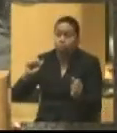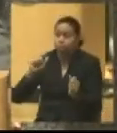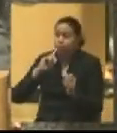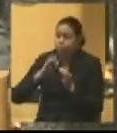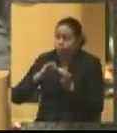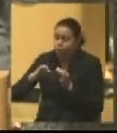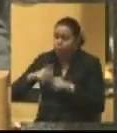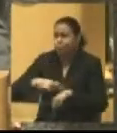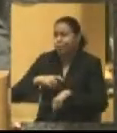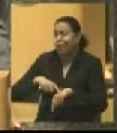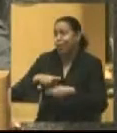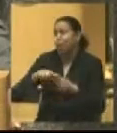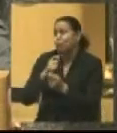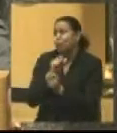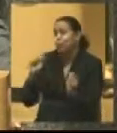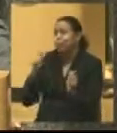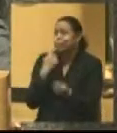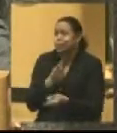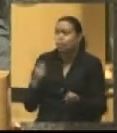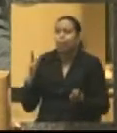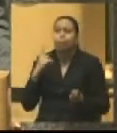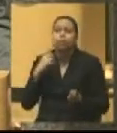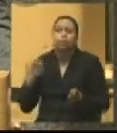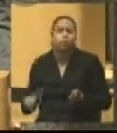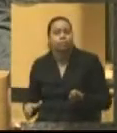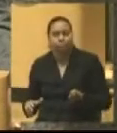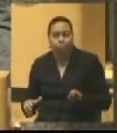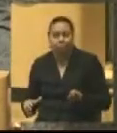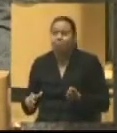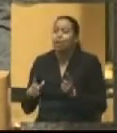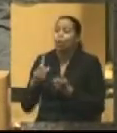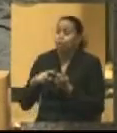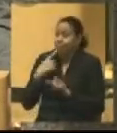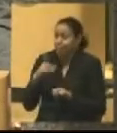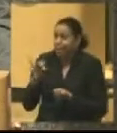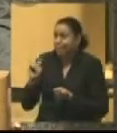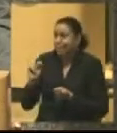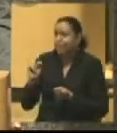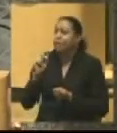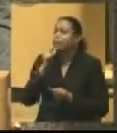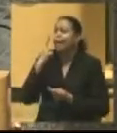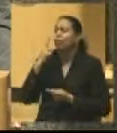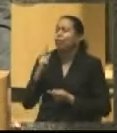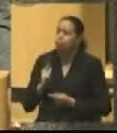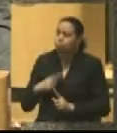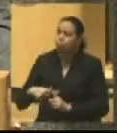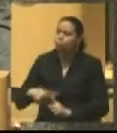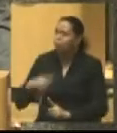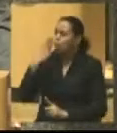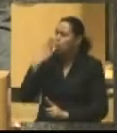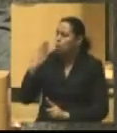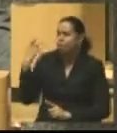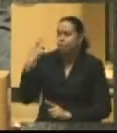Emancipation Proclamation because he never wanted to issue it, and when he finally did issue it, Lincoln did so not for lofty moral reasons, not